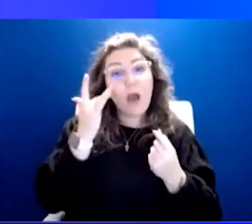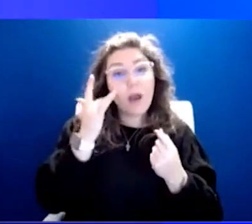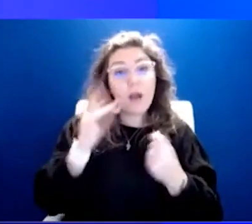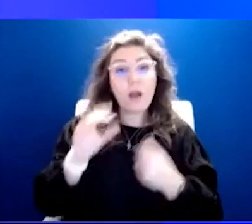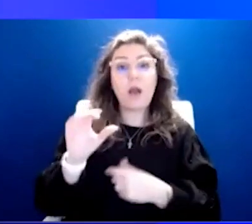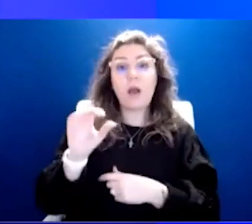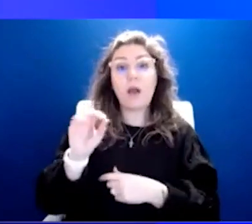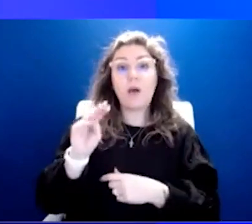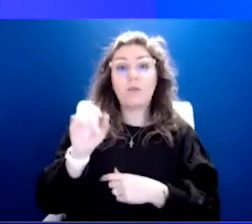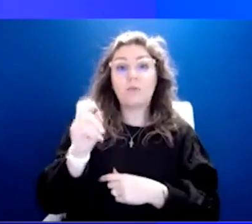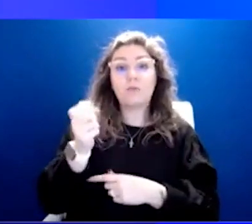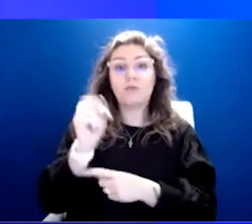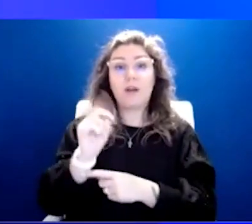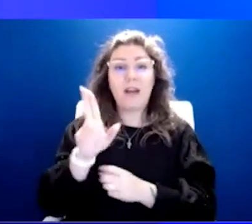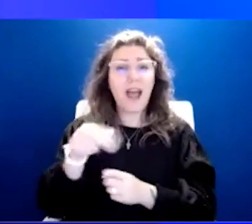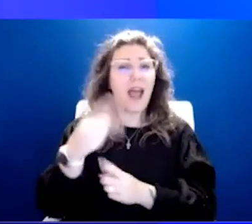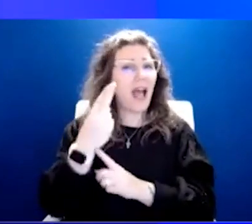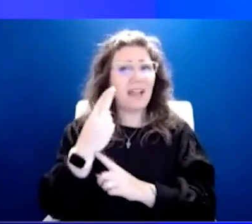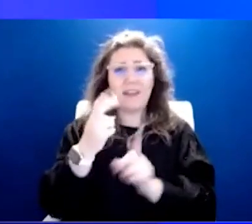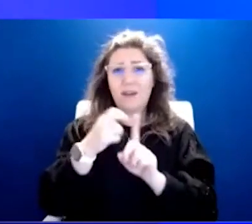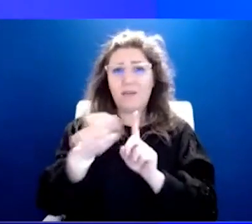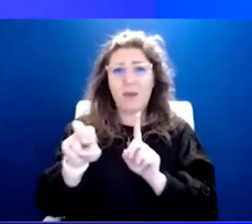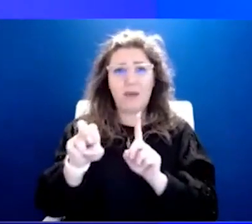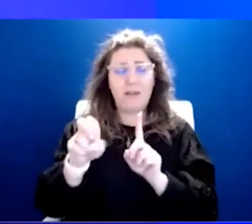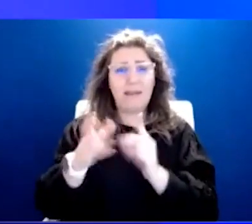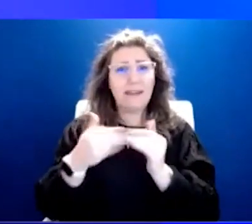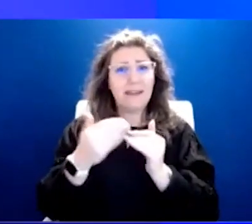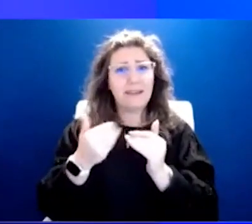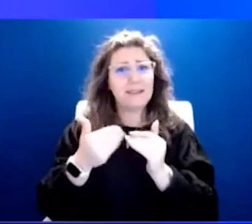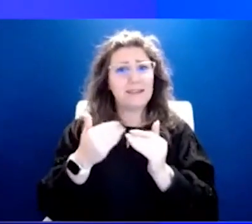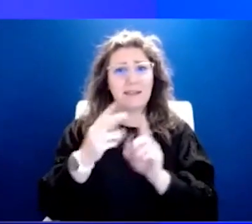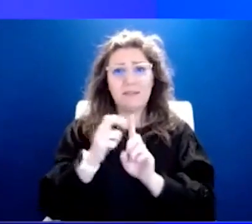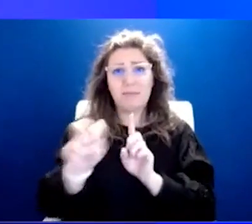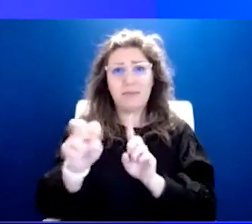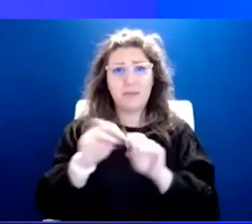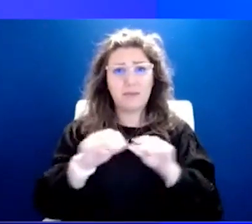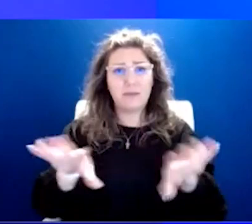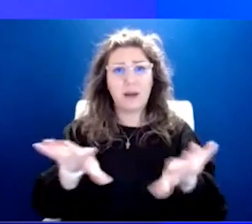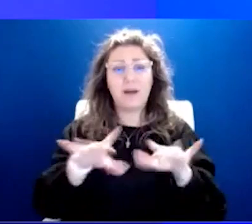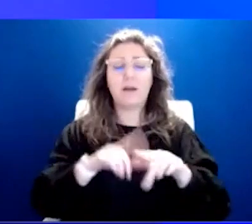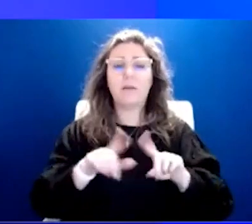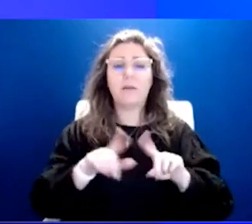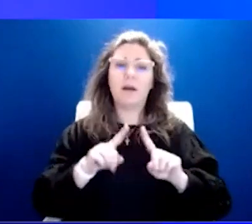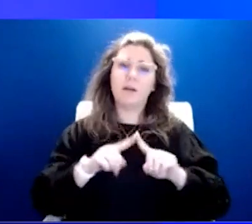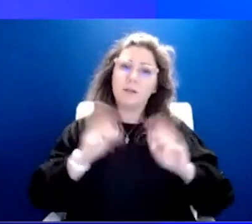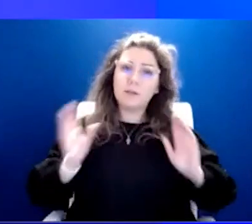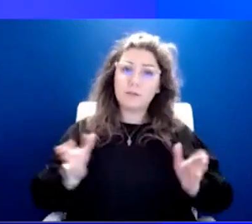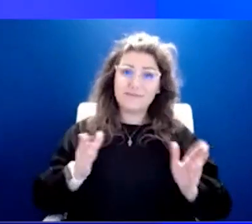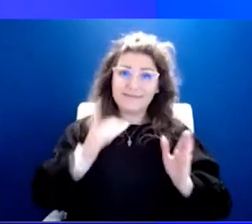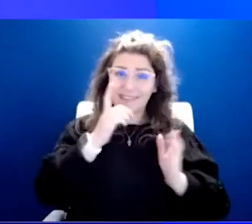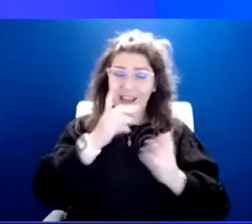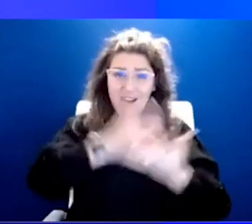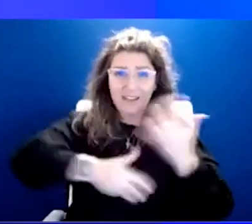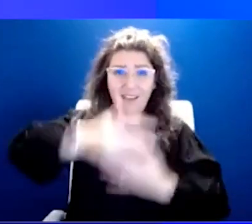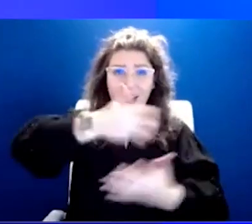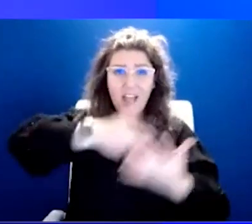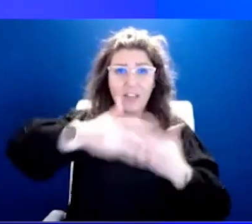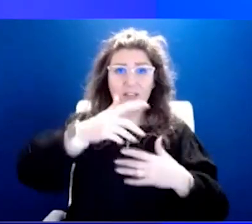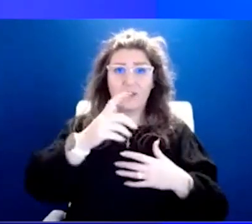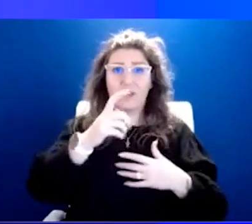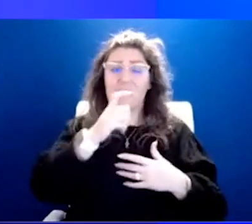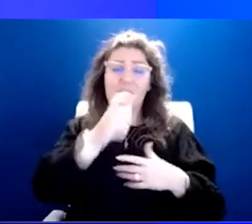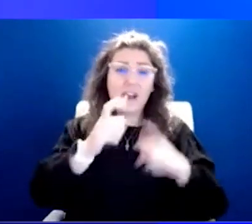highly transmissible. But certainly, I would encourage people not to be gathering unmasked in